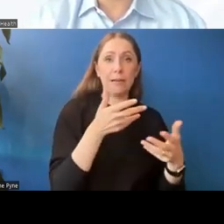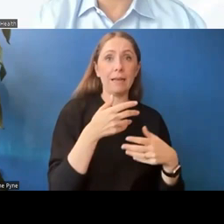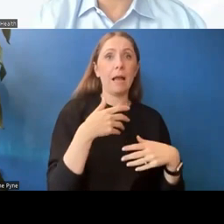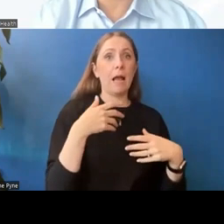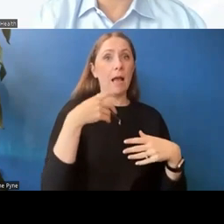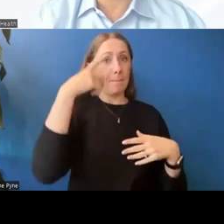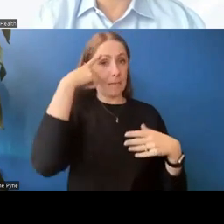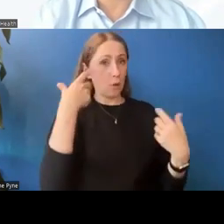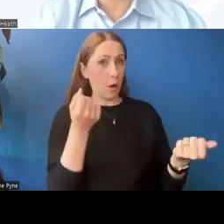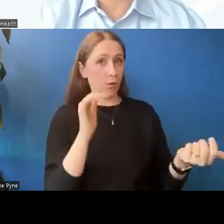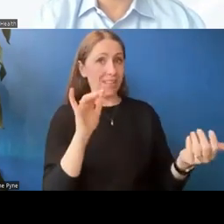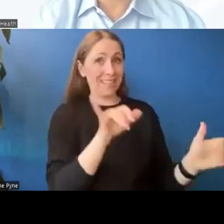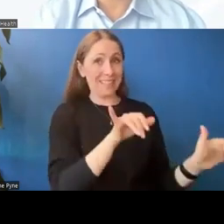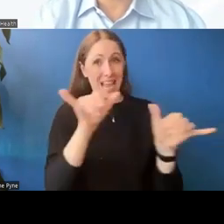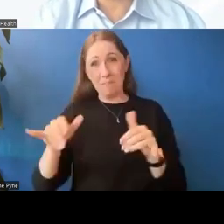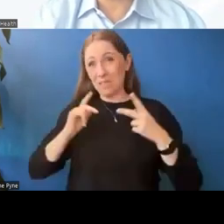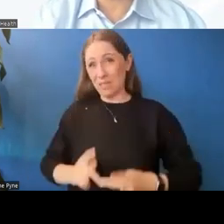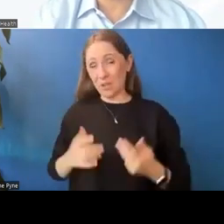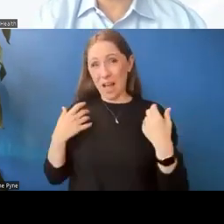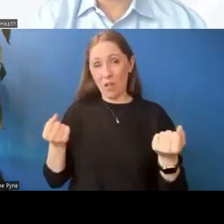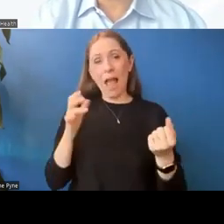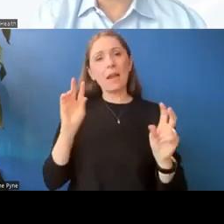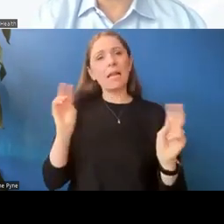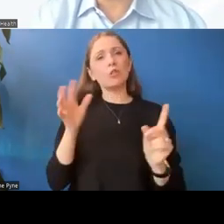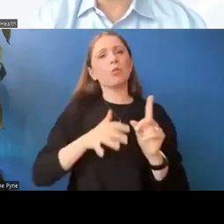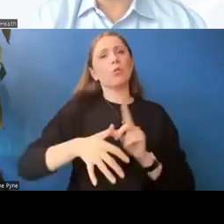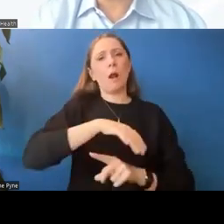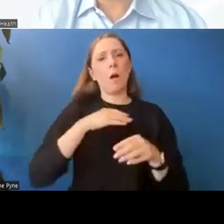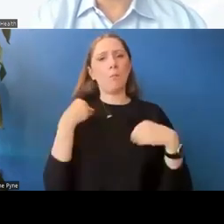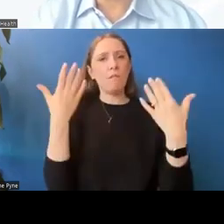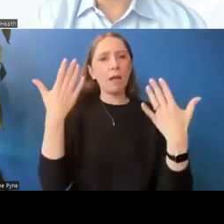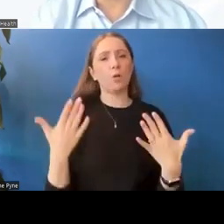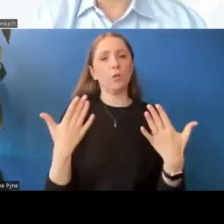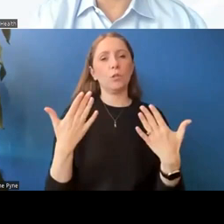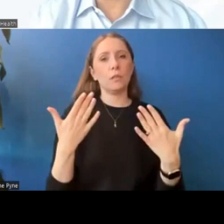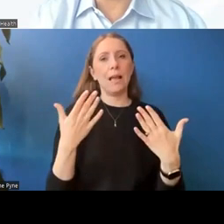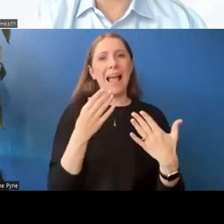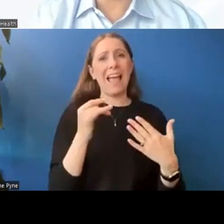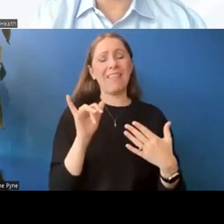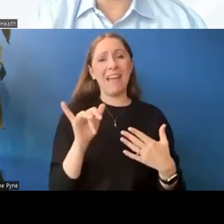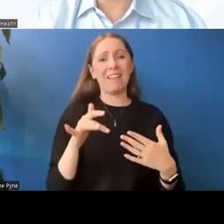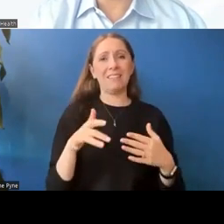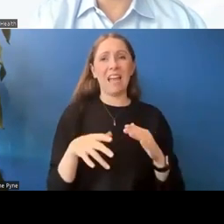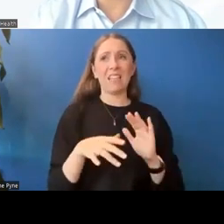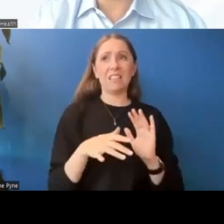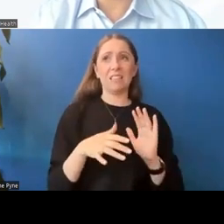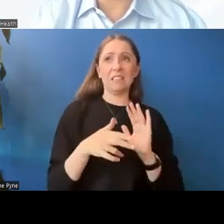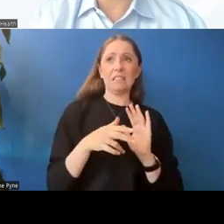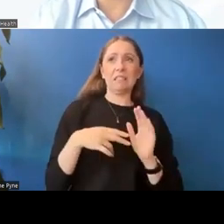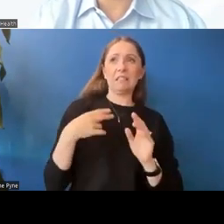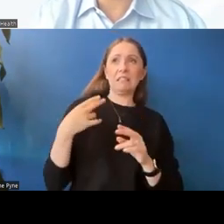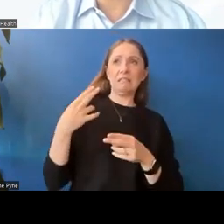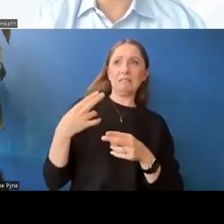health? And I think there's also issues around providers, and then ultimately stigma around behavioral health and how people